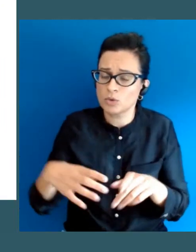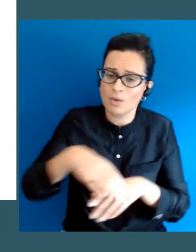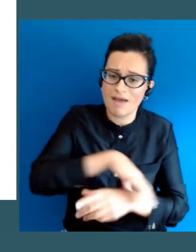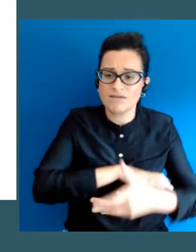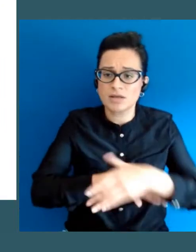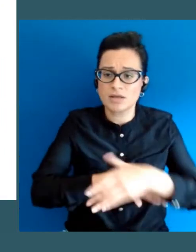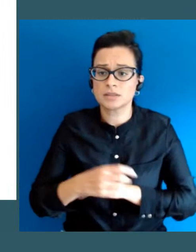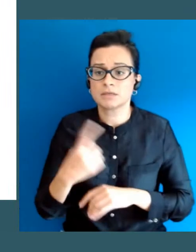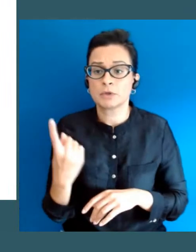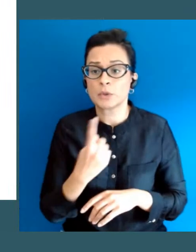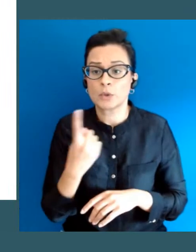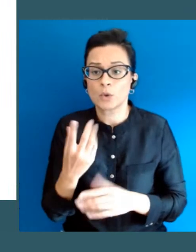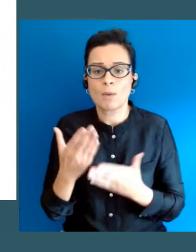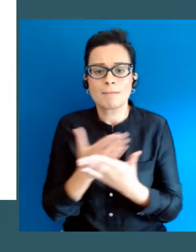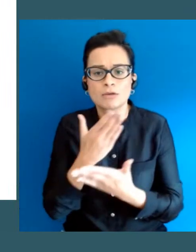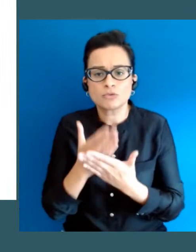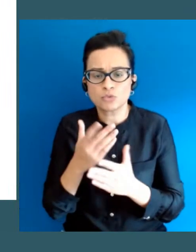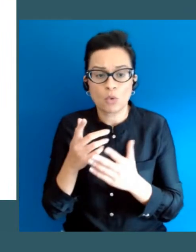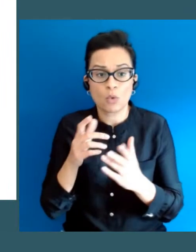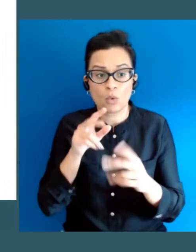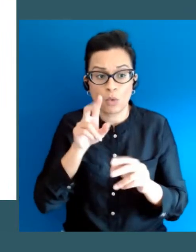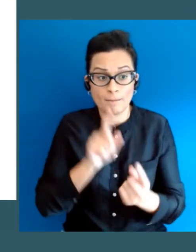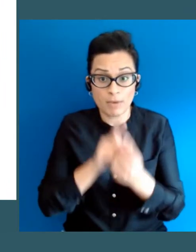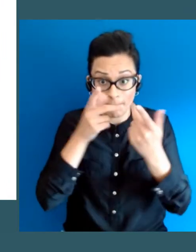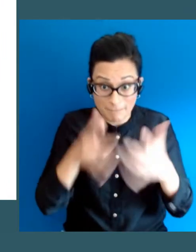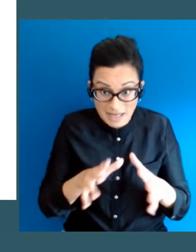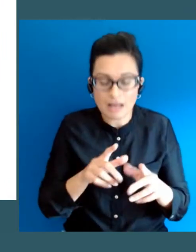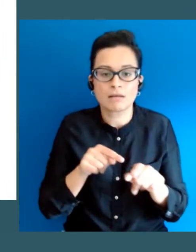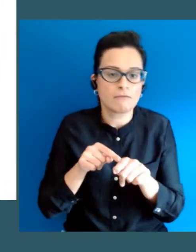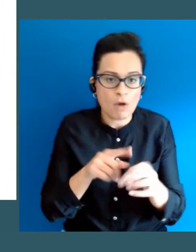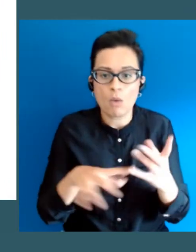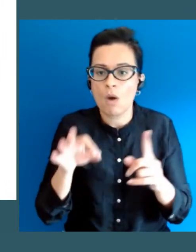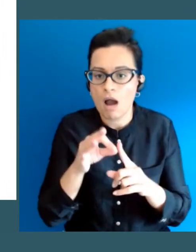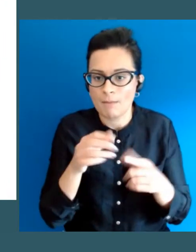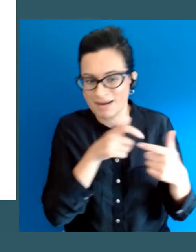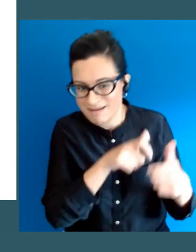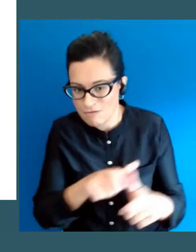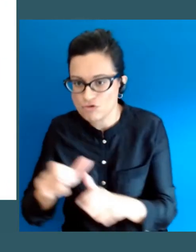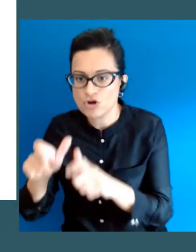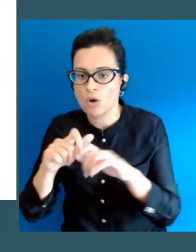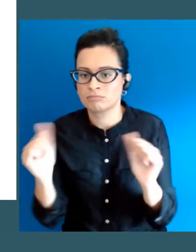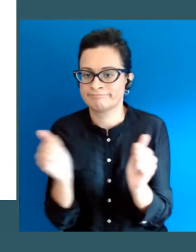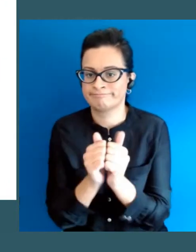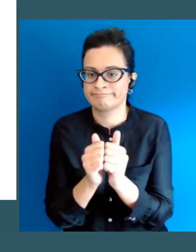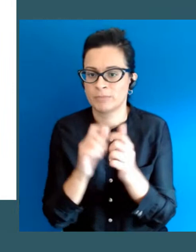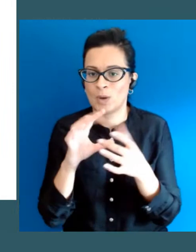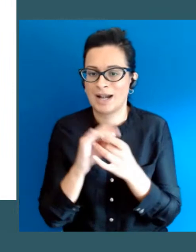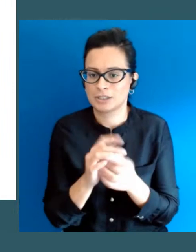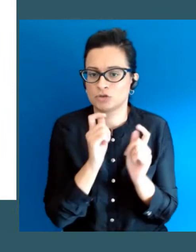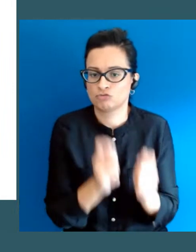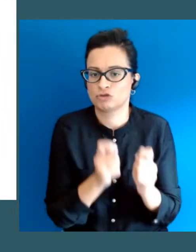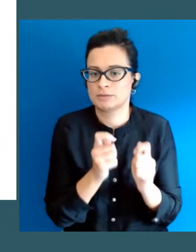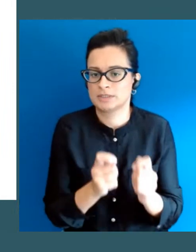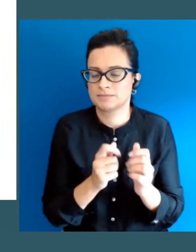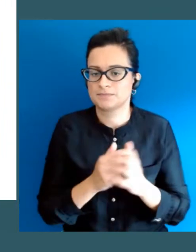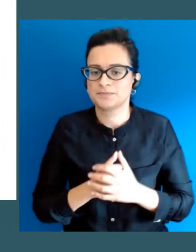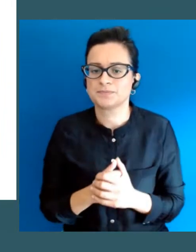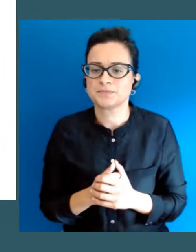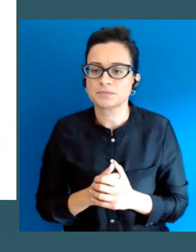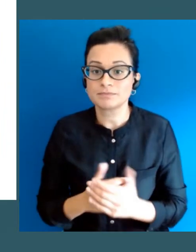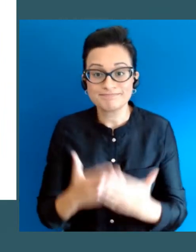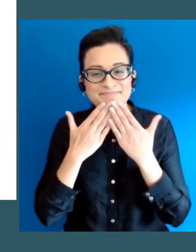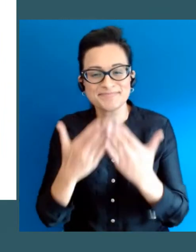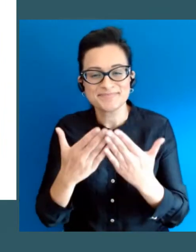follow-up arrangements and encouragement for sustained compliance of these treatments. Thank you, and I'll